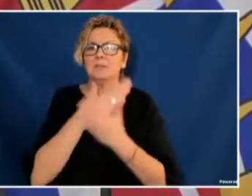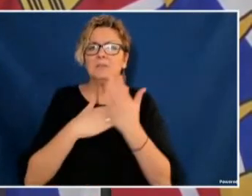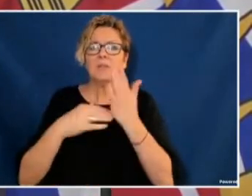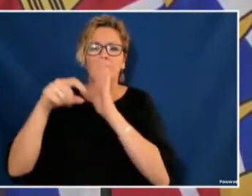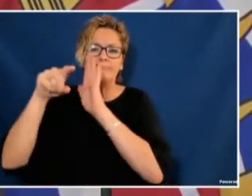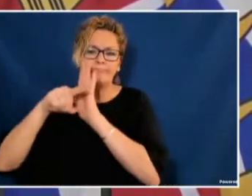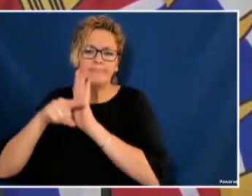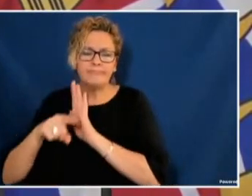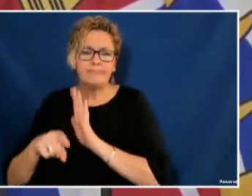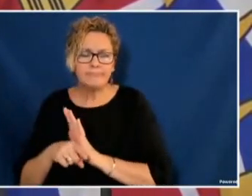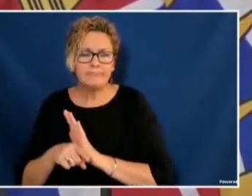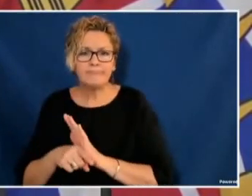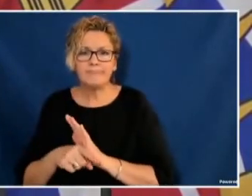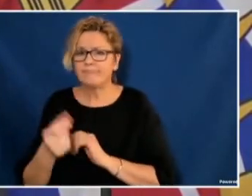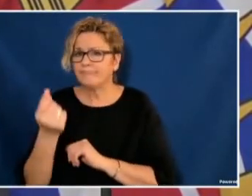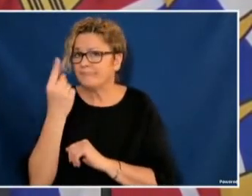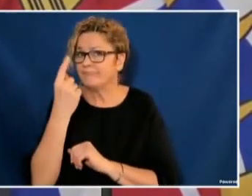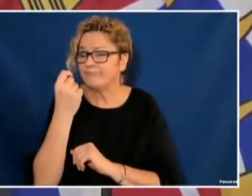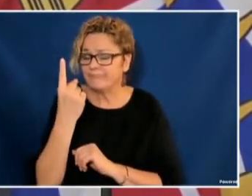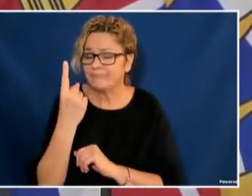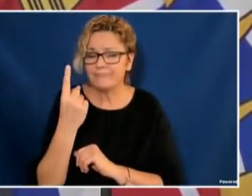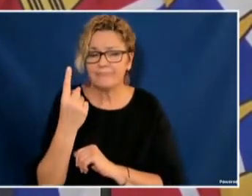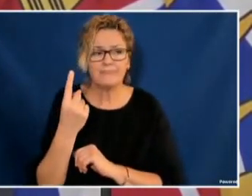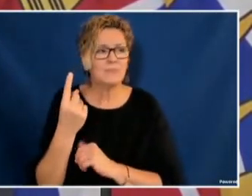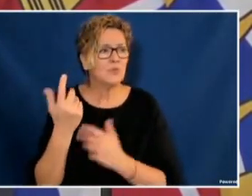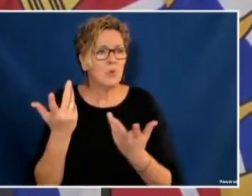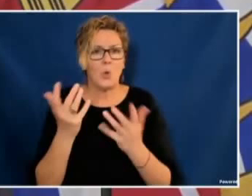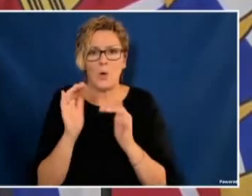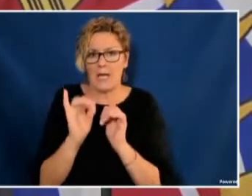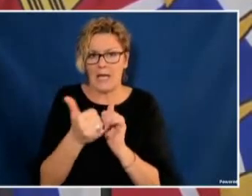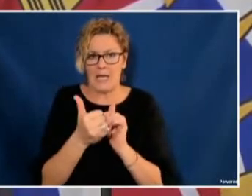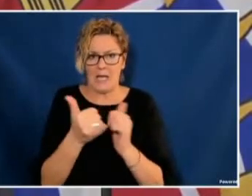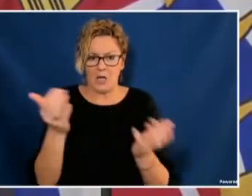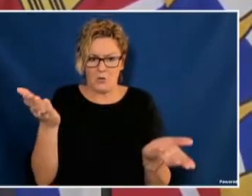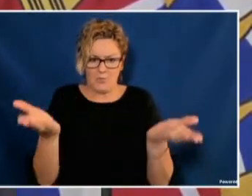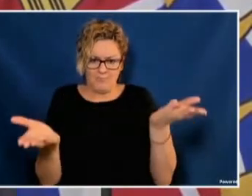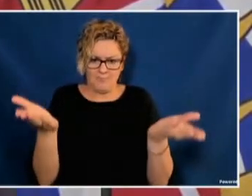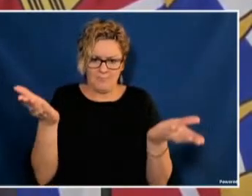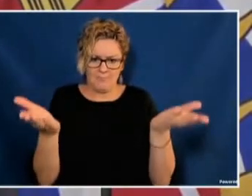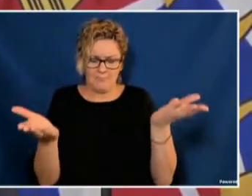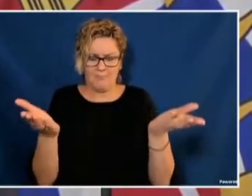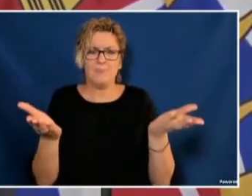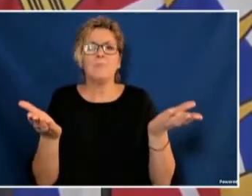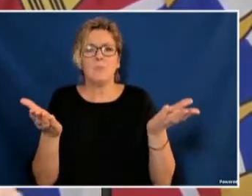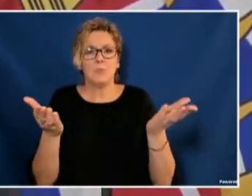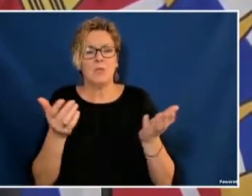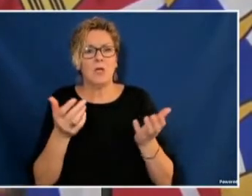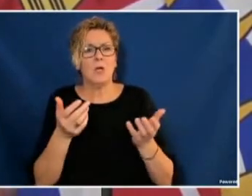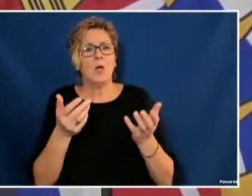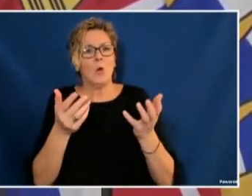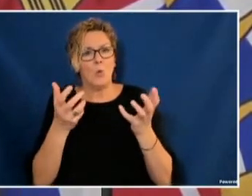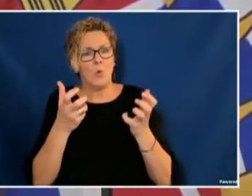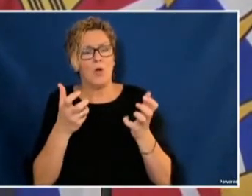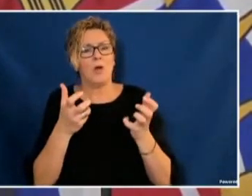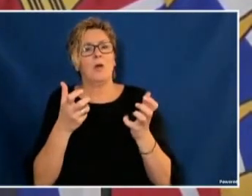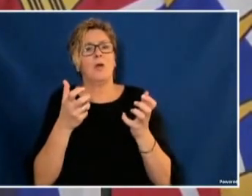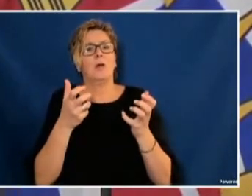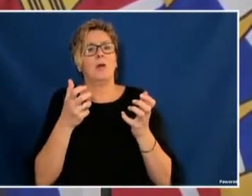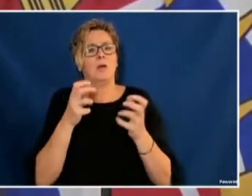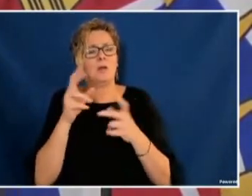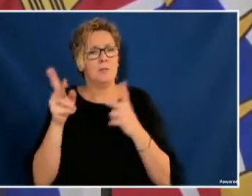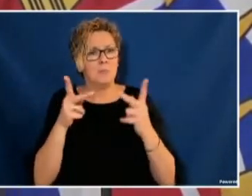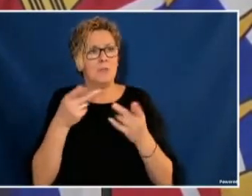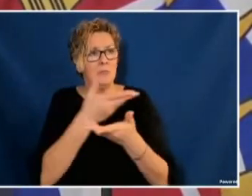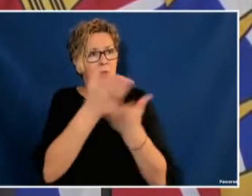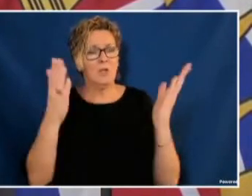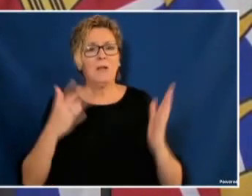There have been challenges, as you know, and yes, there is a social media network where people exchange information that